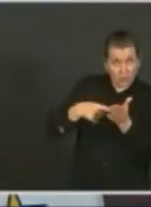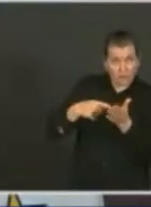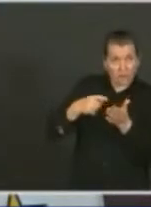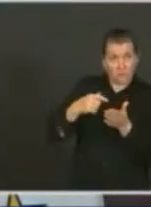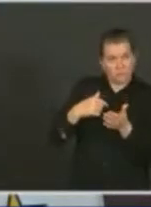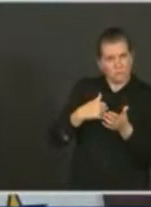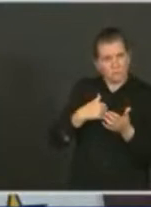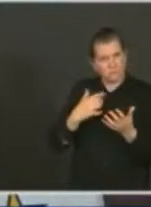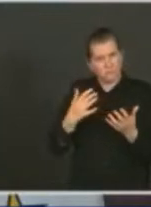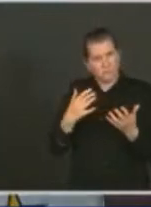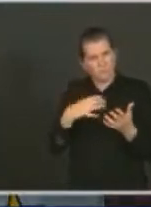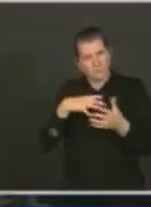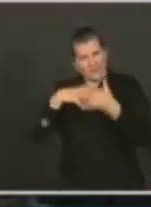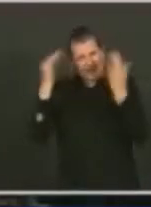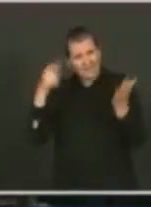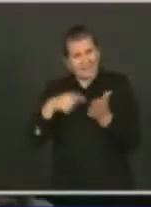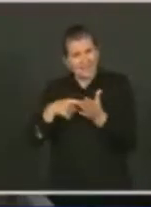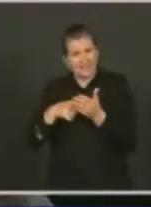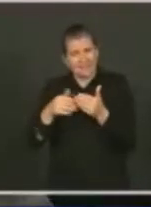Thanks.